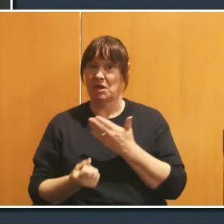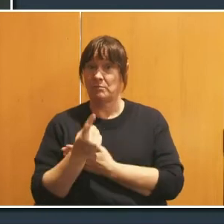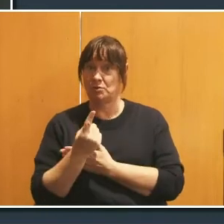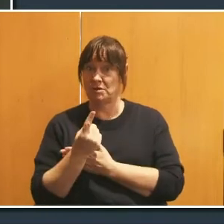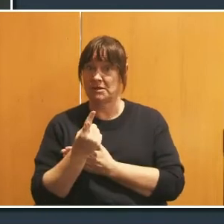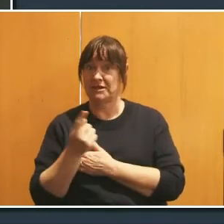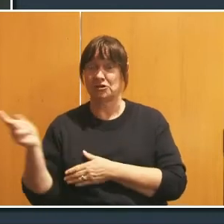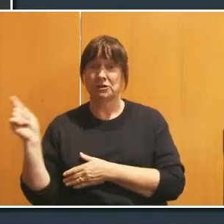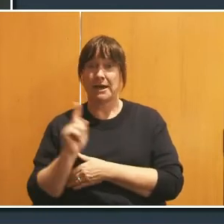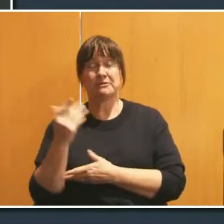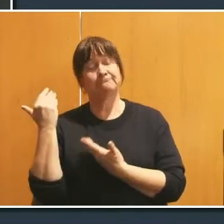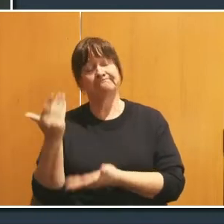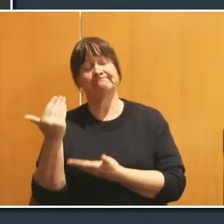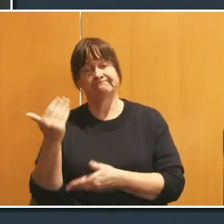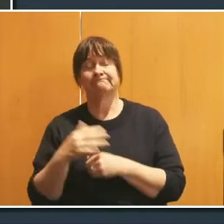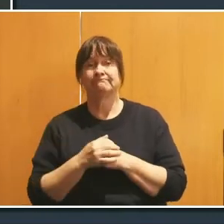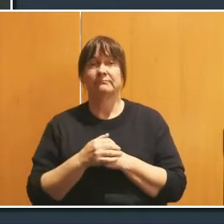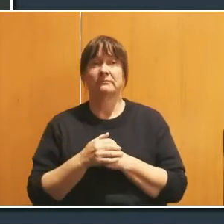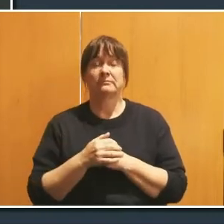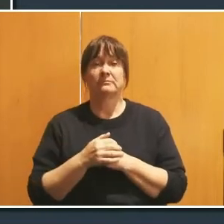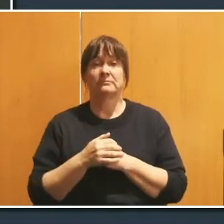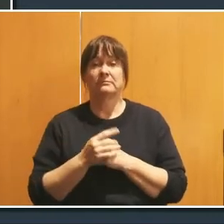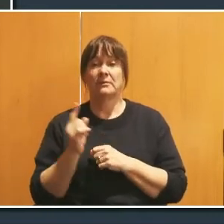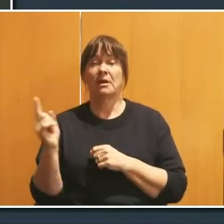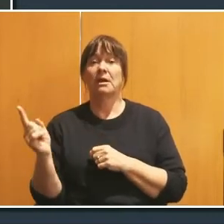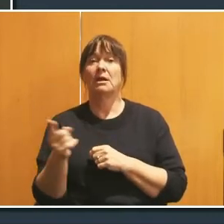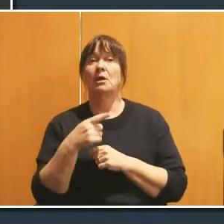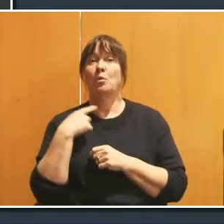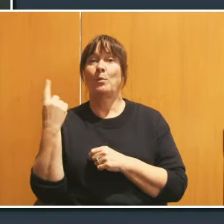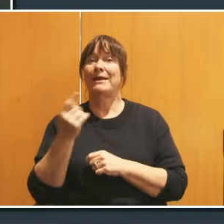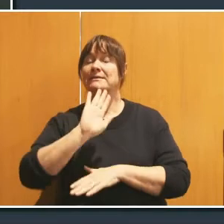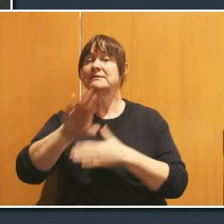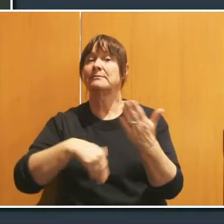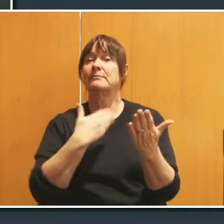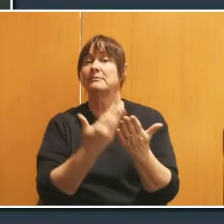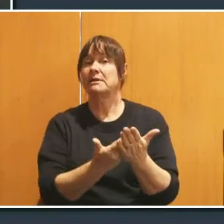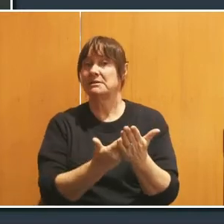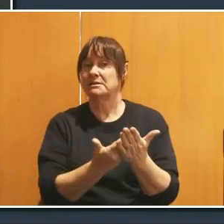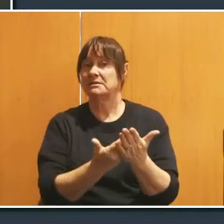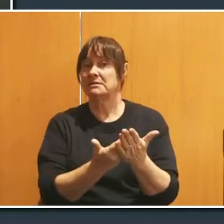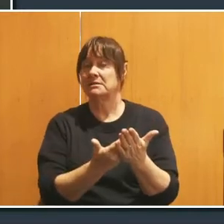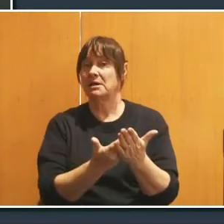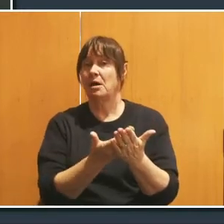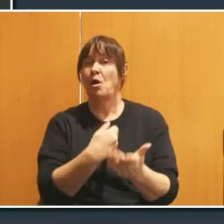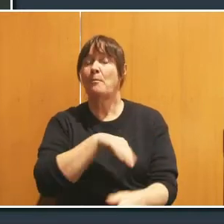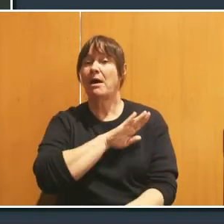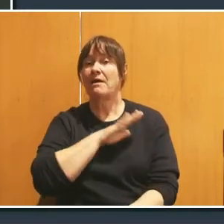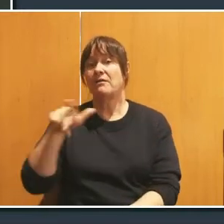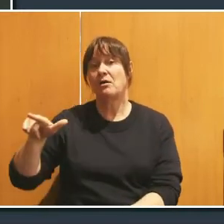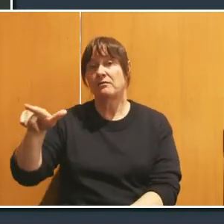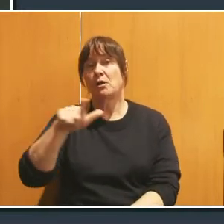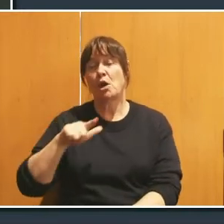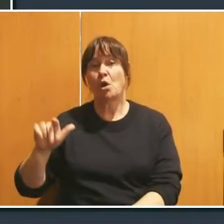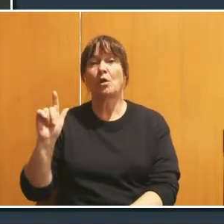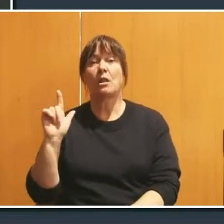to come and speak to you. We've submitted a submission on behalf of the local Labour